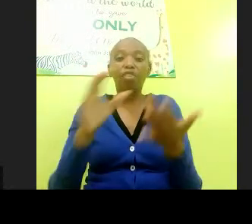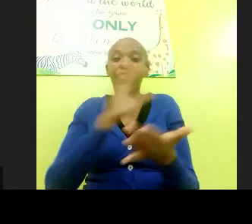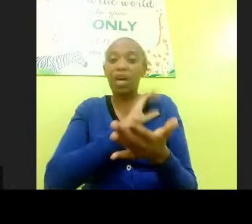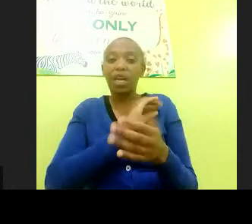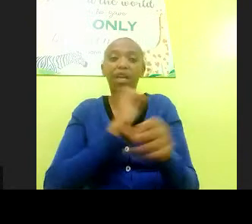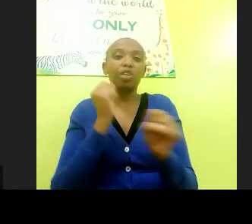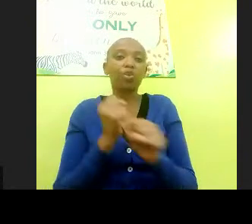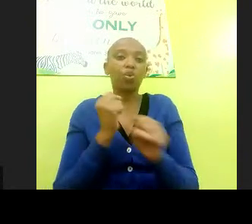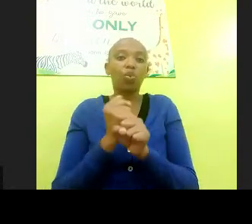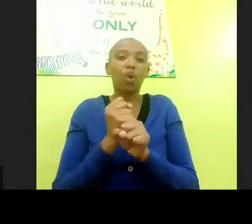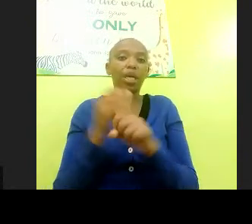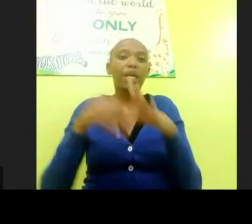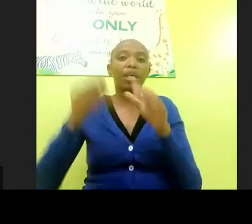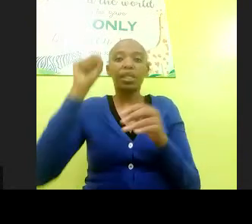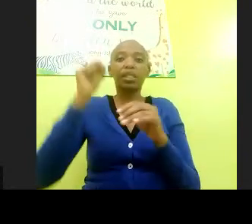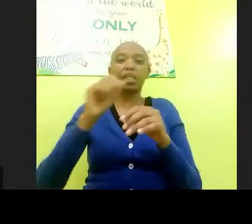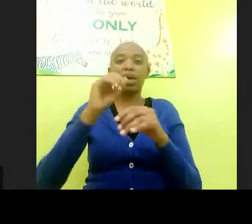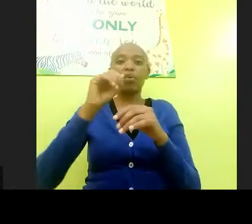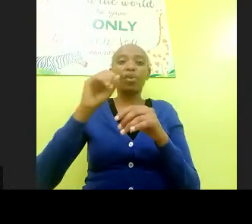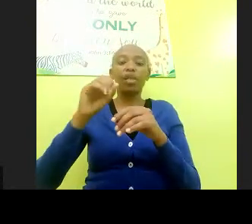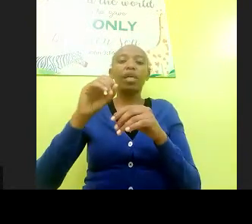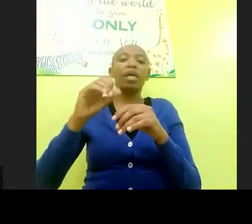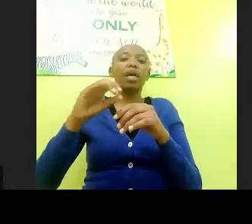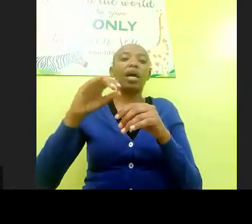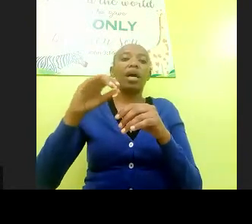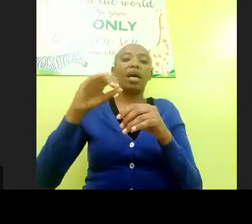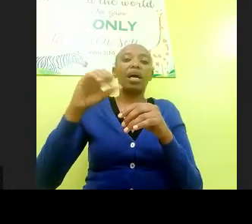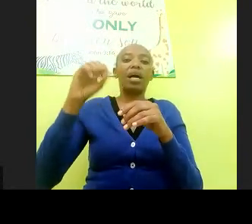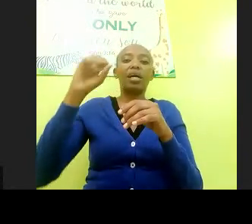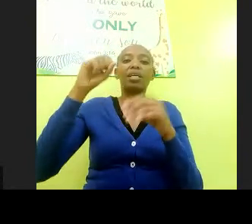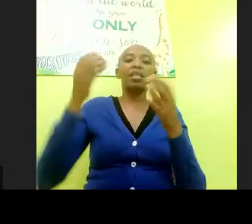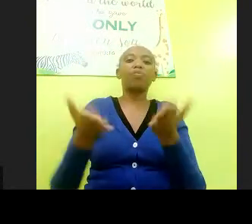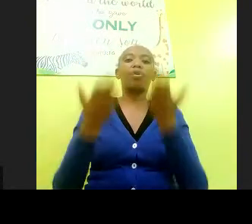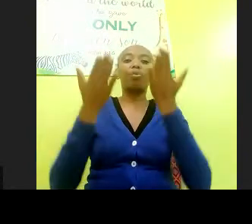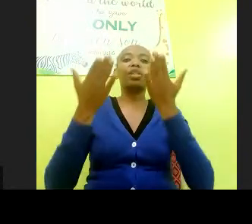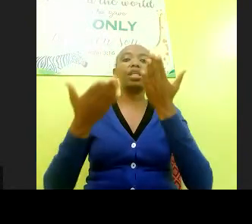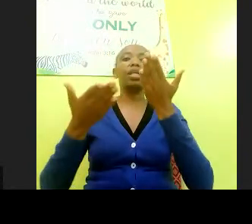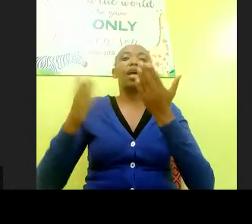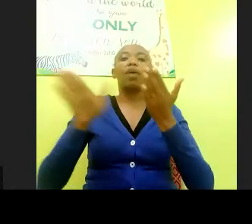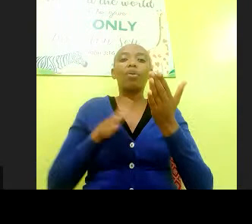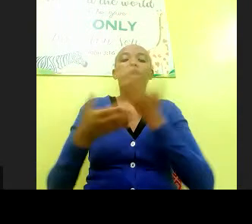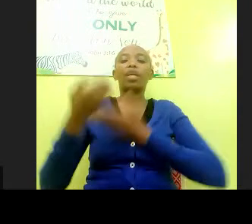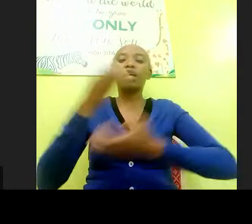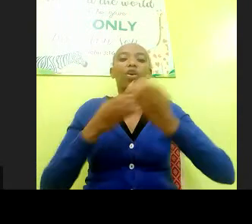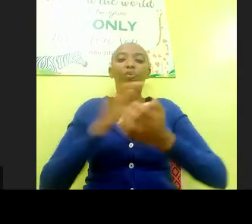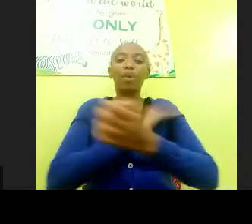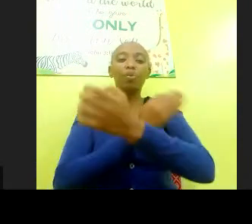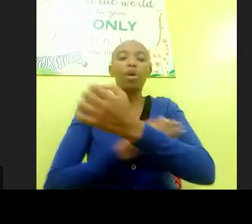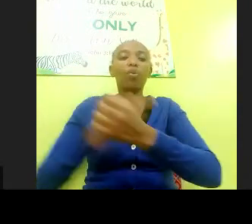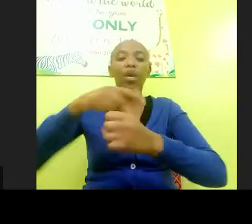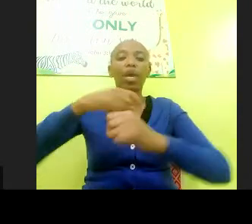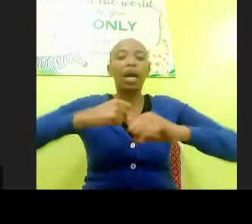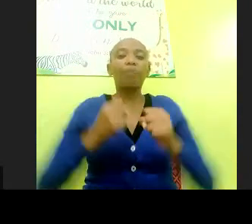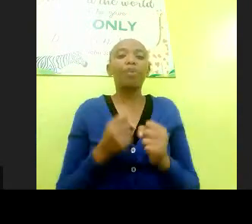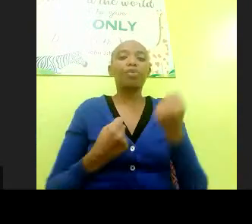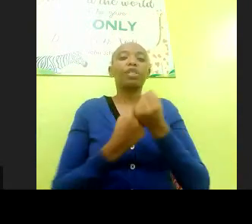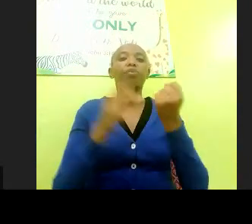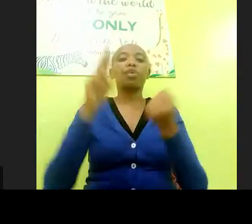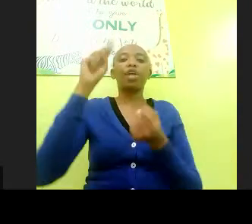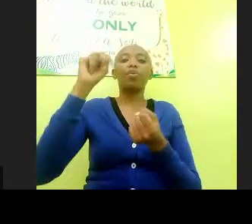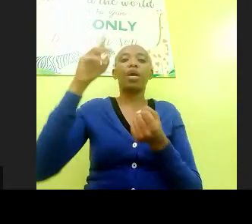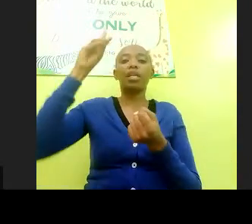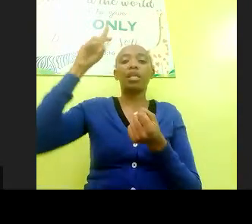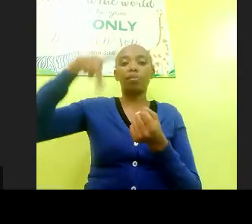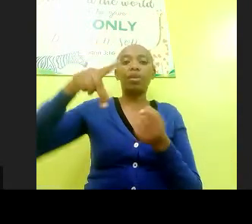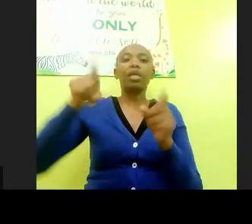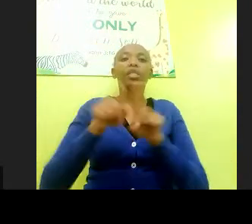in sub-Saharan Africa on promoting women's economic empowerment, we are happy to be supporting the UNDP and the regional